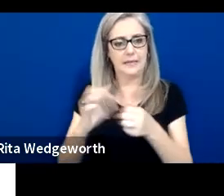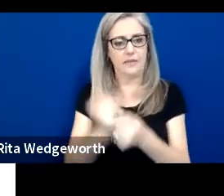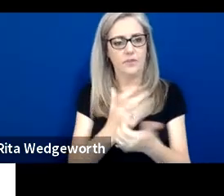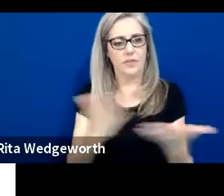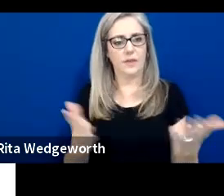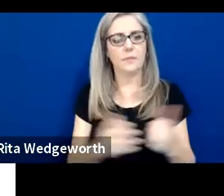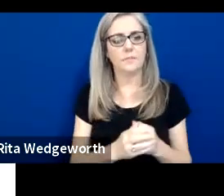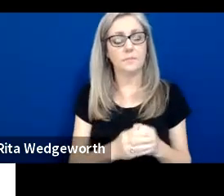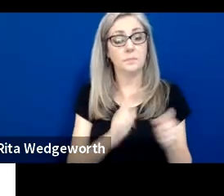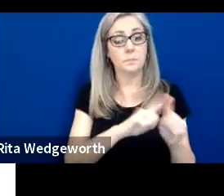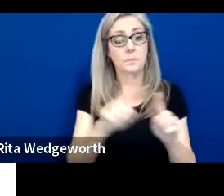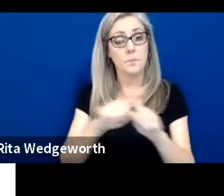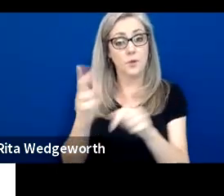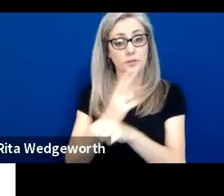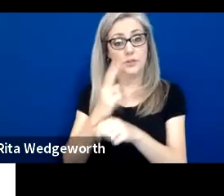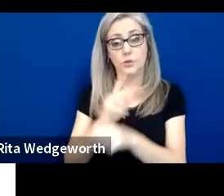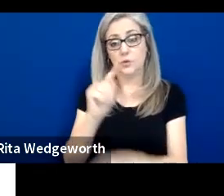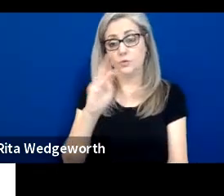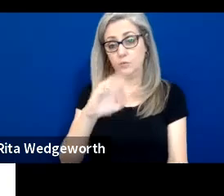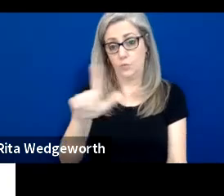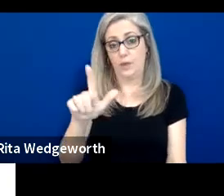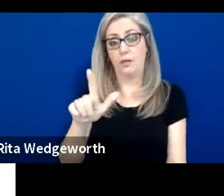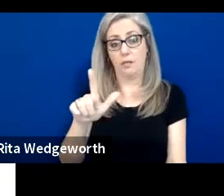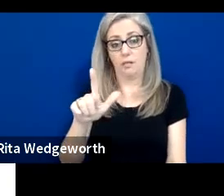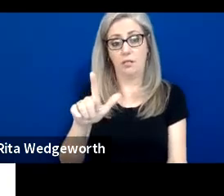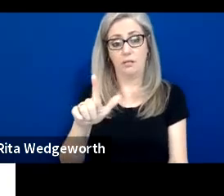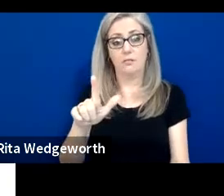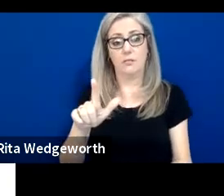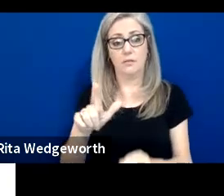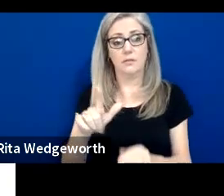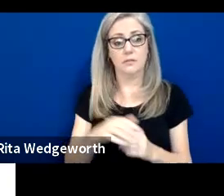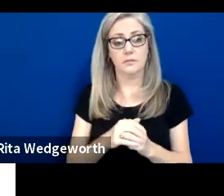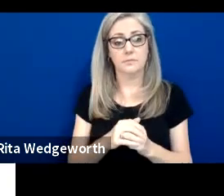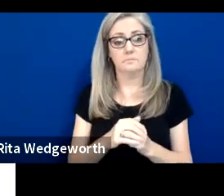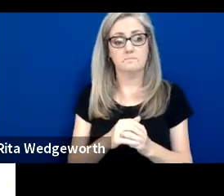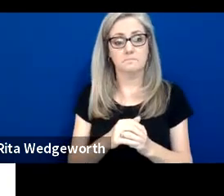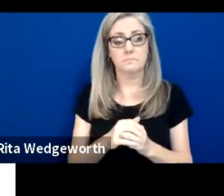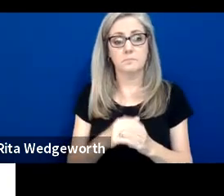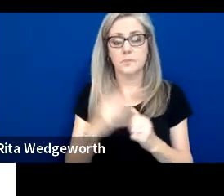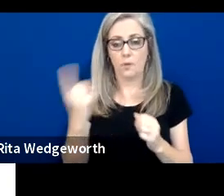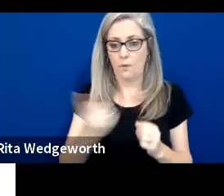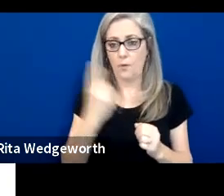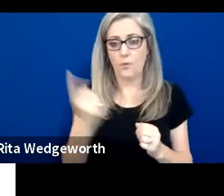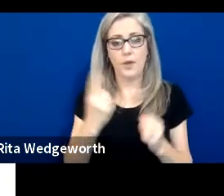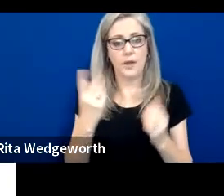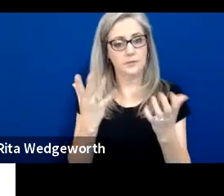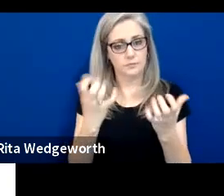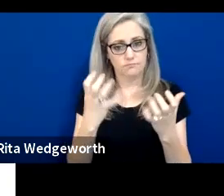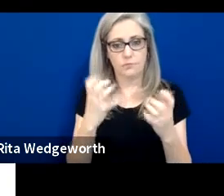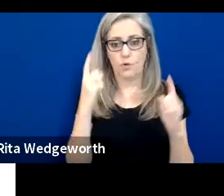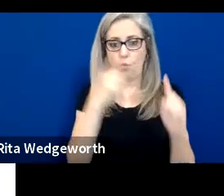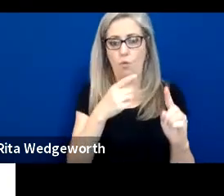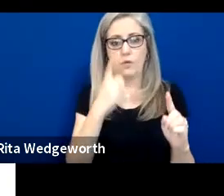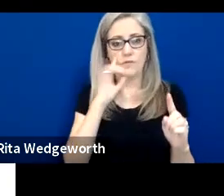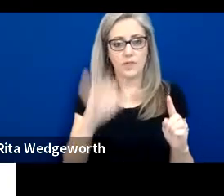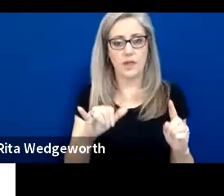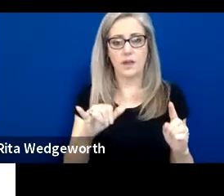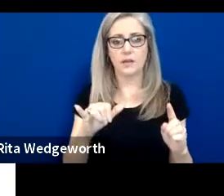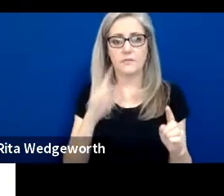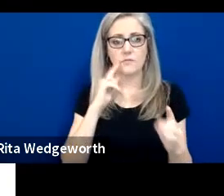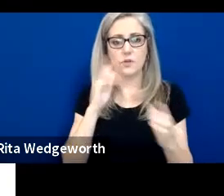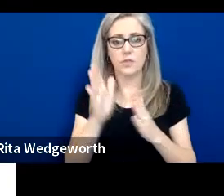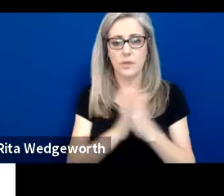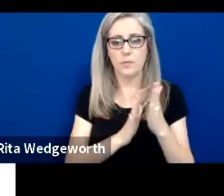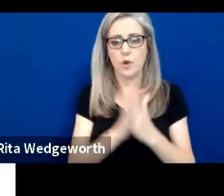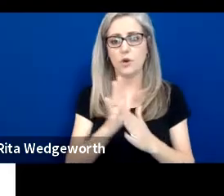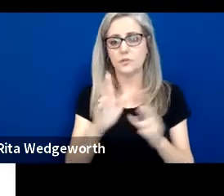Multi-use trail facilities is pretty much always a big goal for the Parks Department, and being